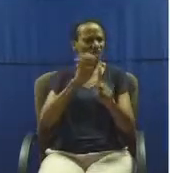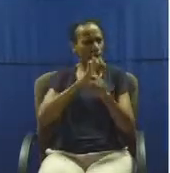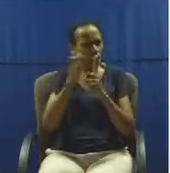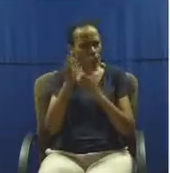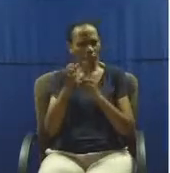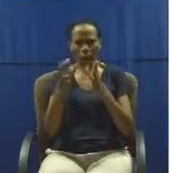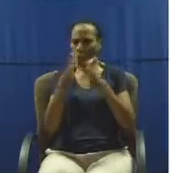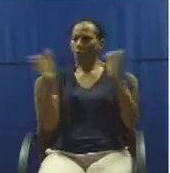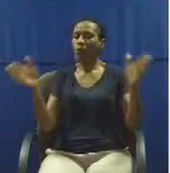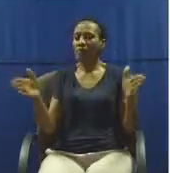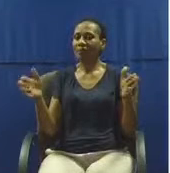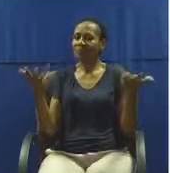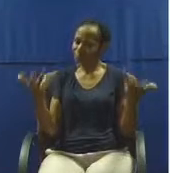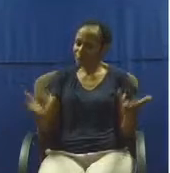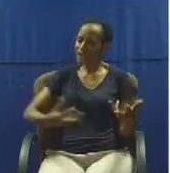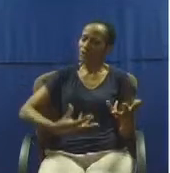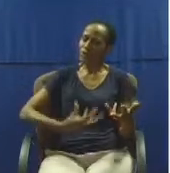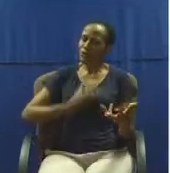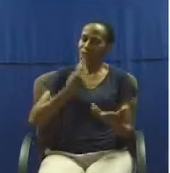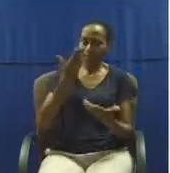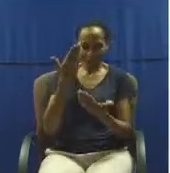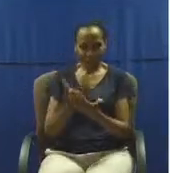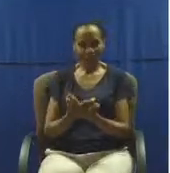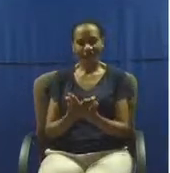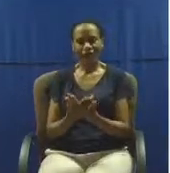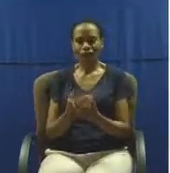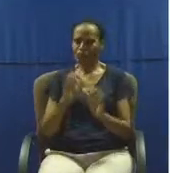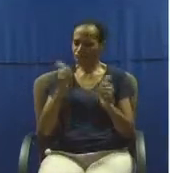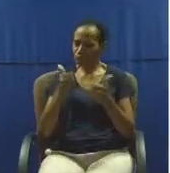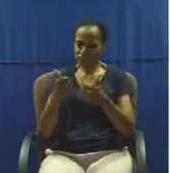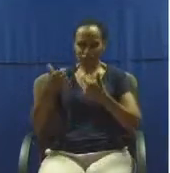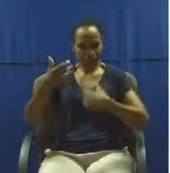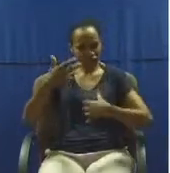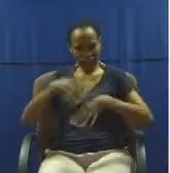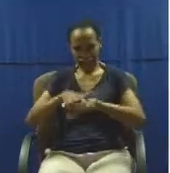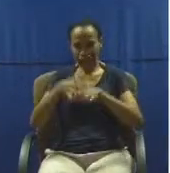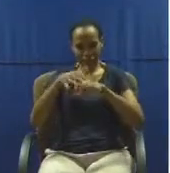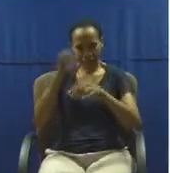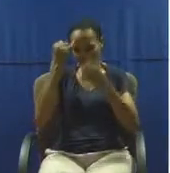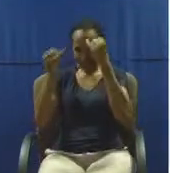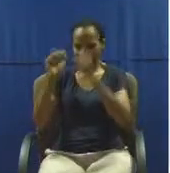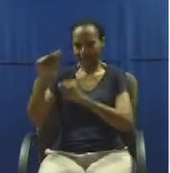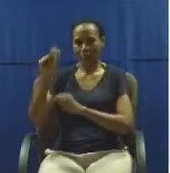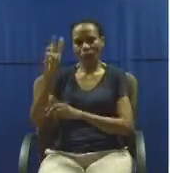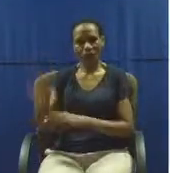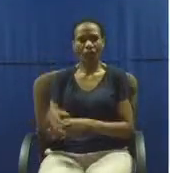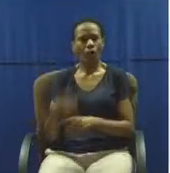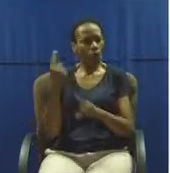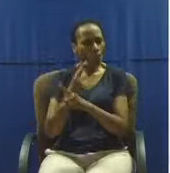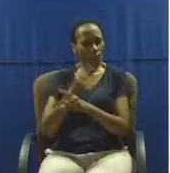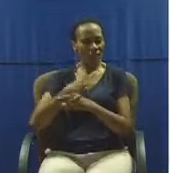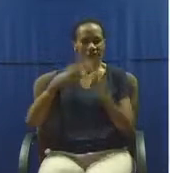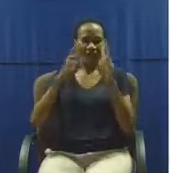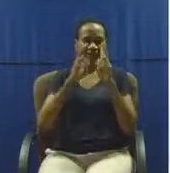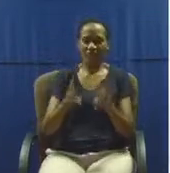environment for them to be able to thrive. Wherever I go, I find that many South Africans want